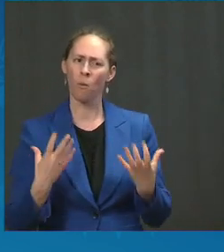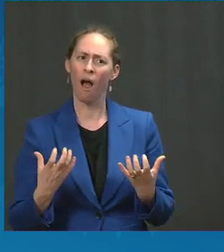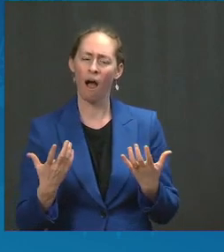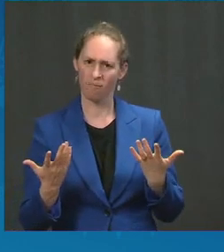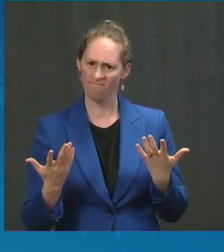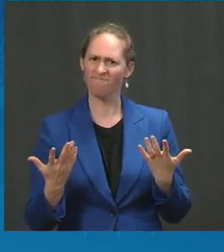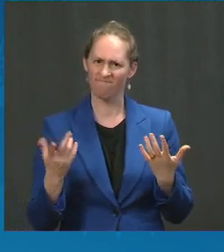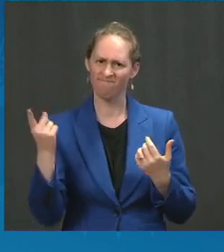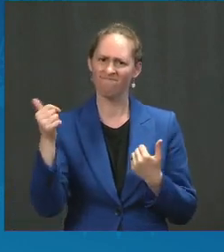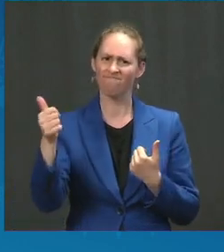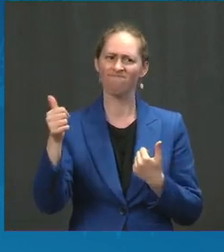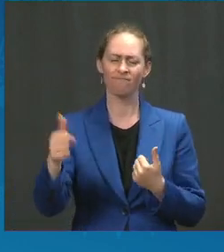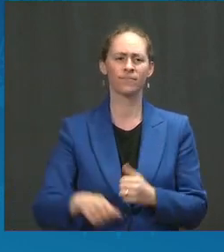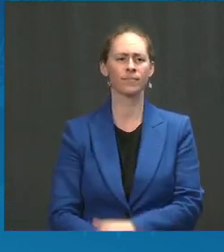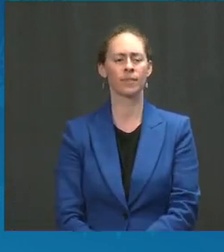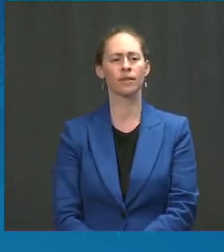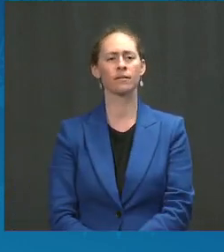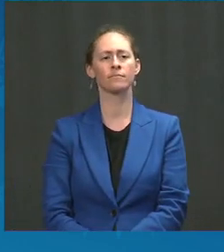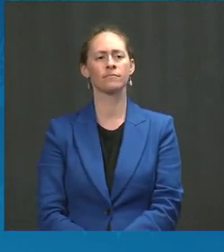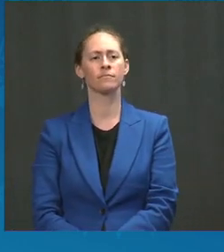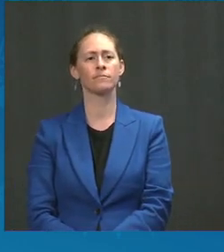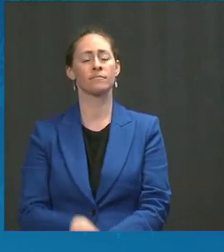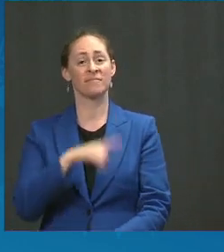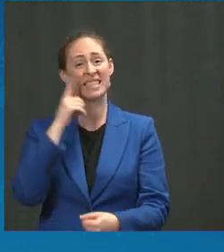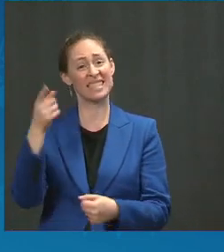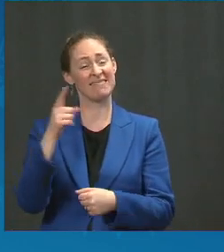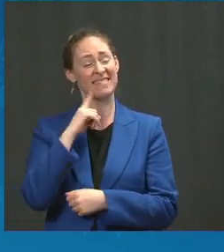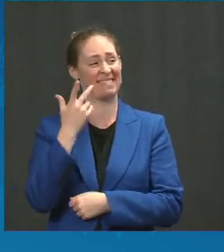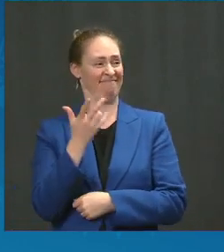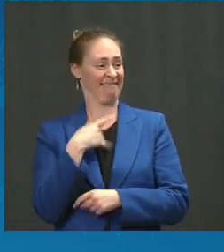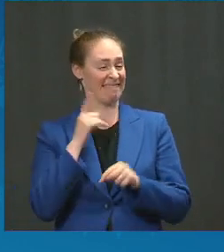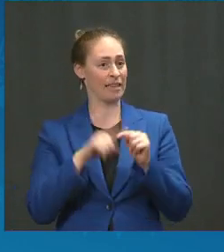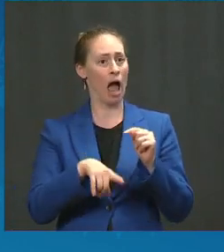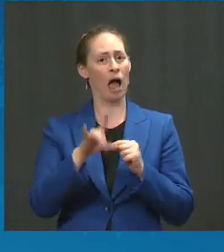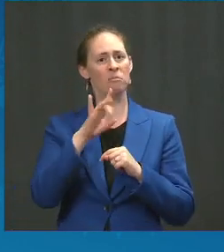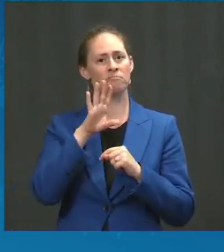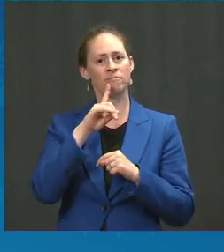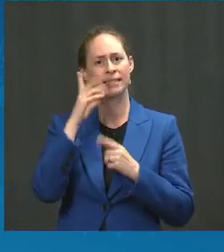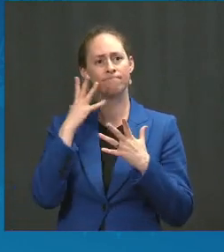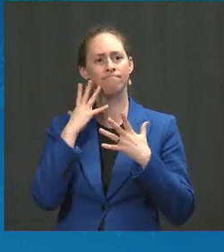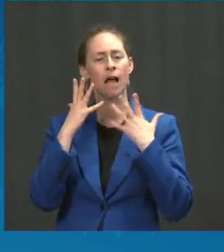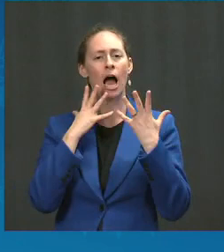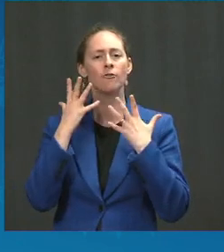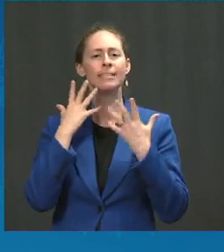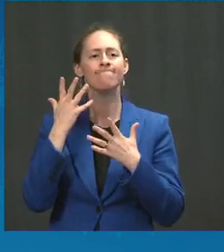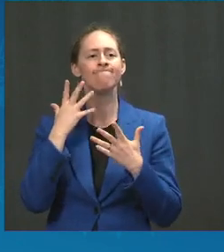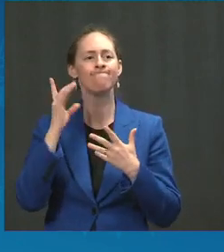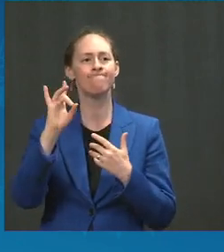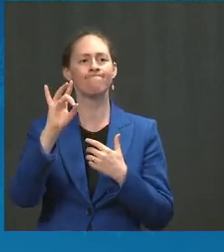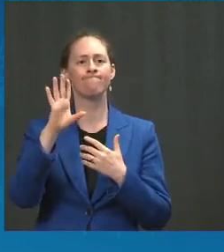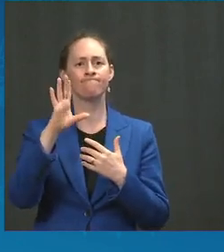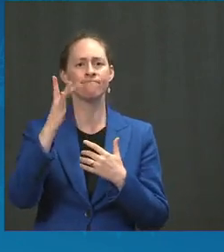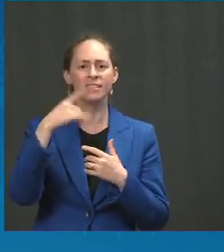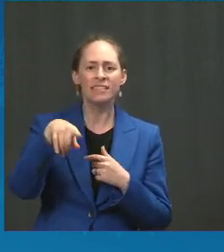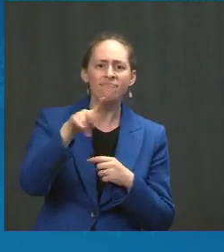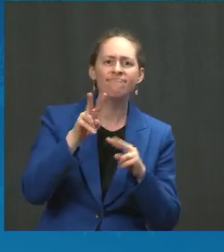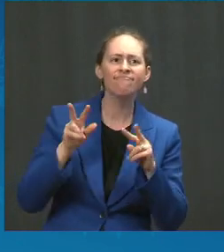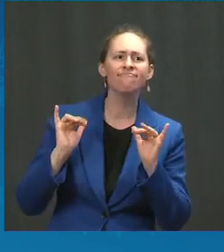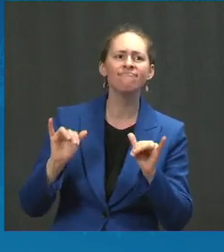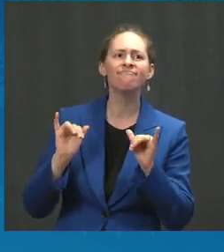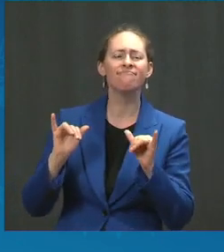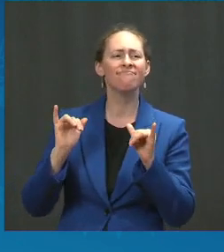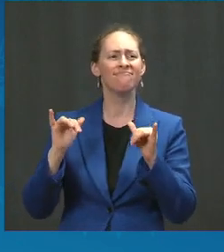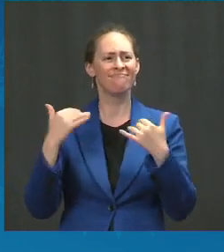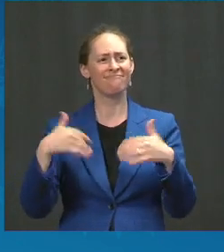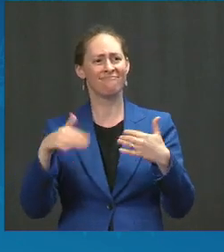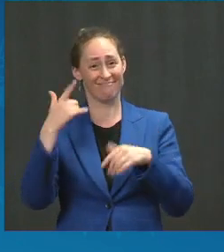let on that it's kind of embarrassing because she wants to be thought of because she is a world-class business. But if she